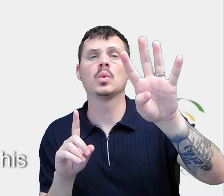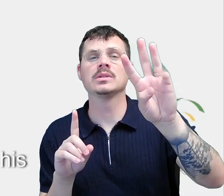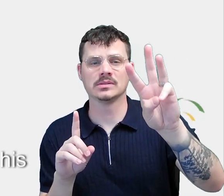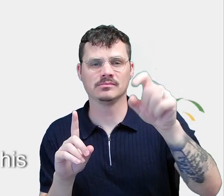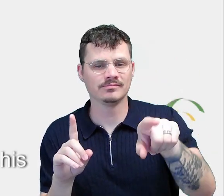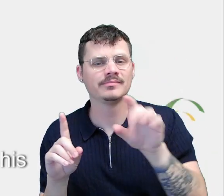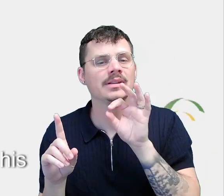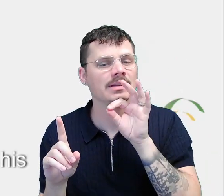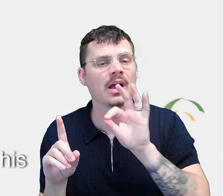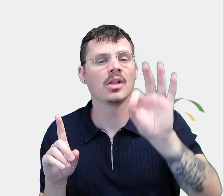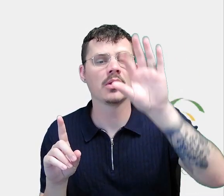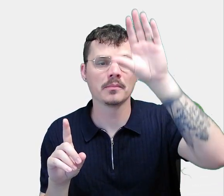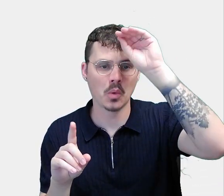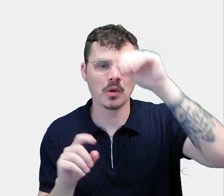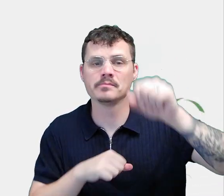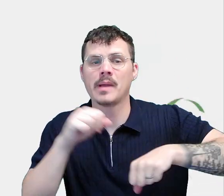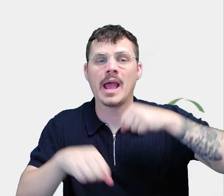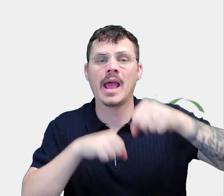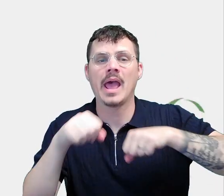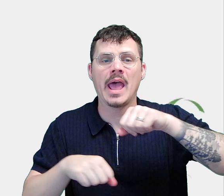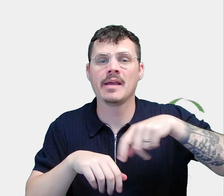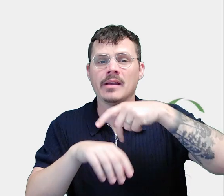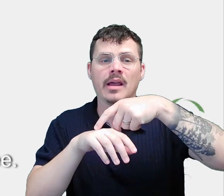9-year-old boy thrown off his bicycle,